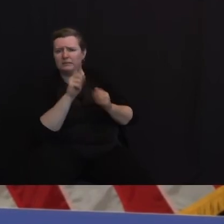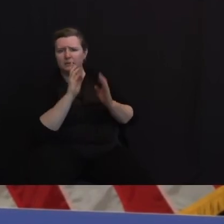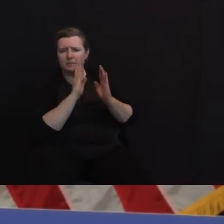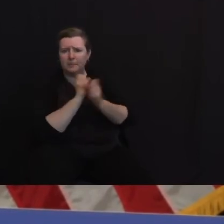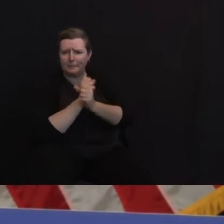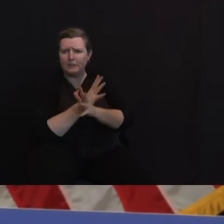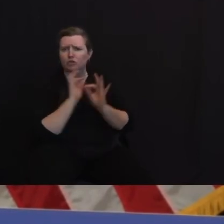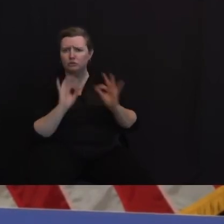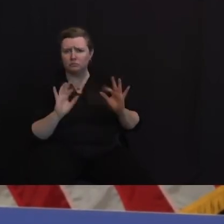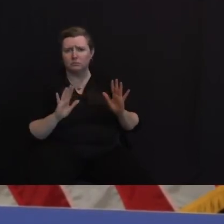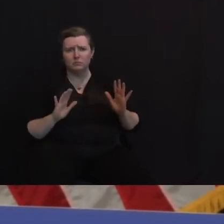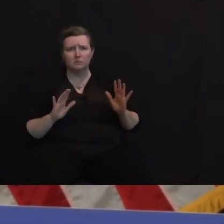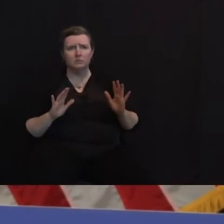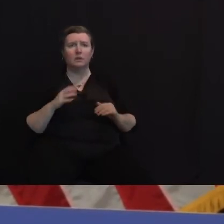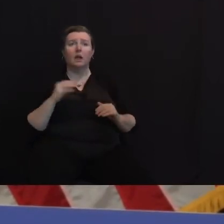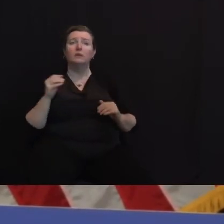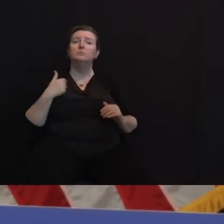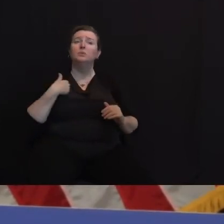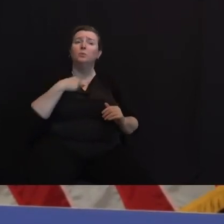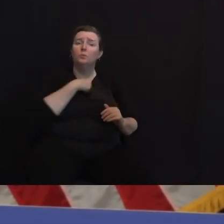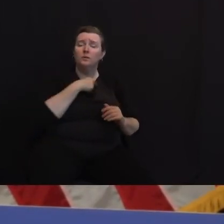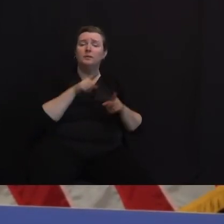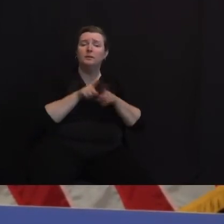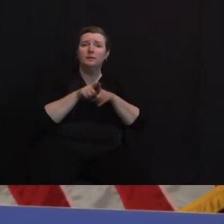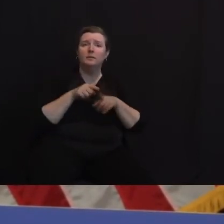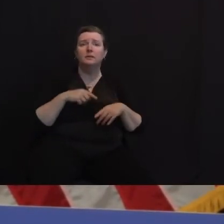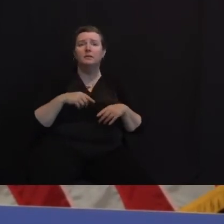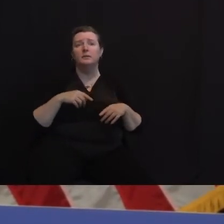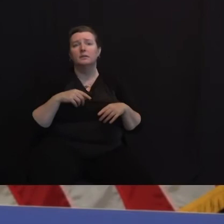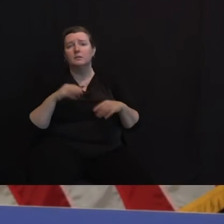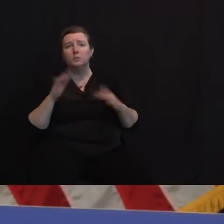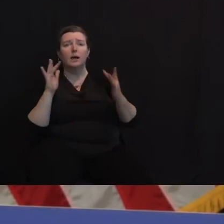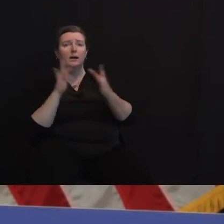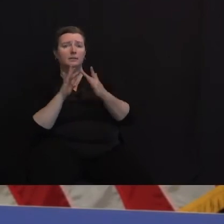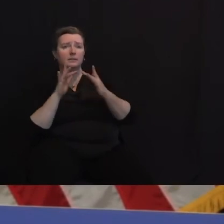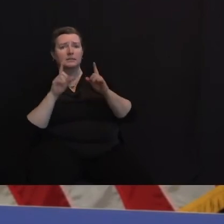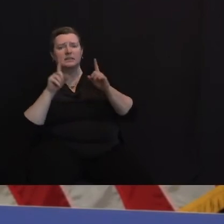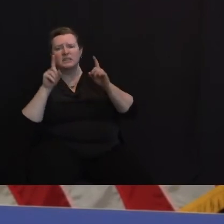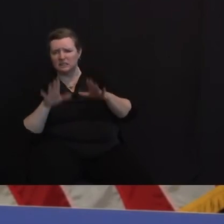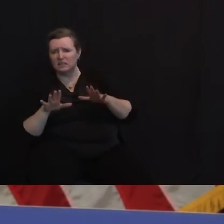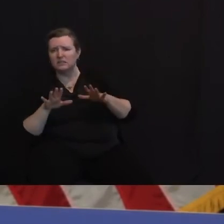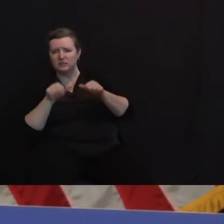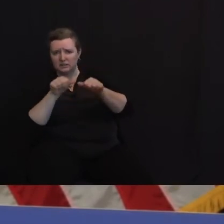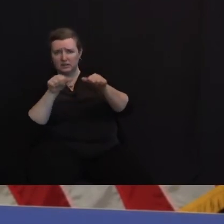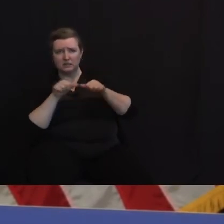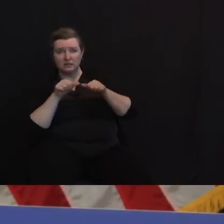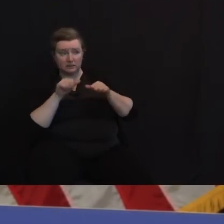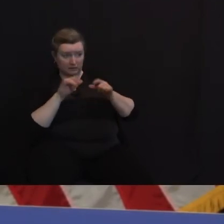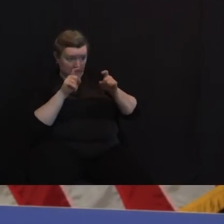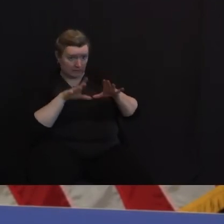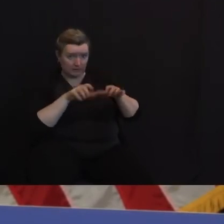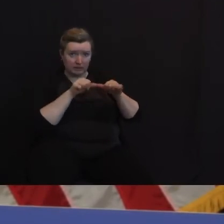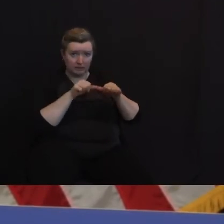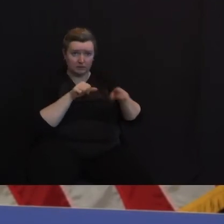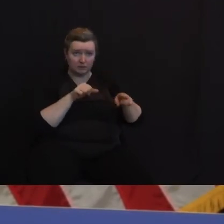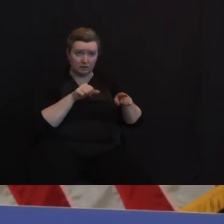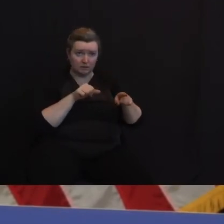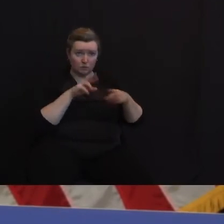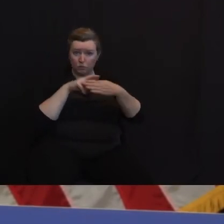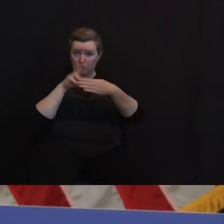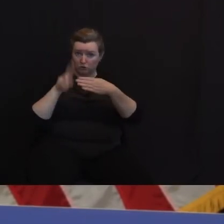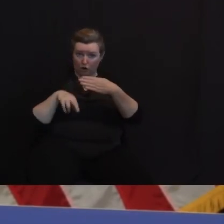to provide information at our testing centers for individuals so that when they get their results and it's positive, they know that this therapy